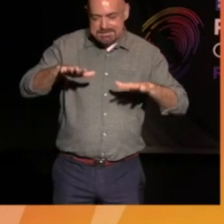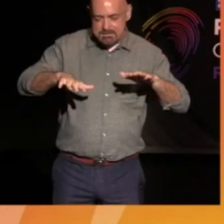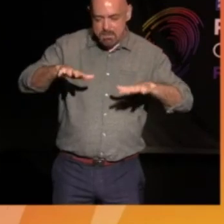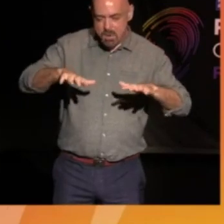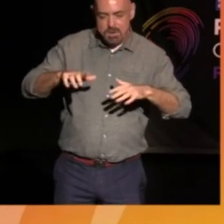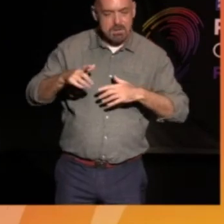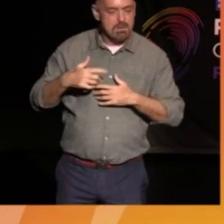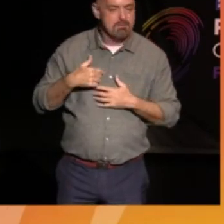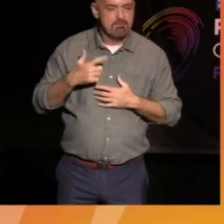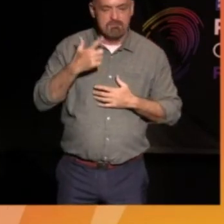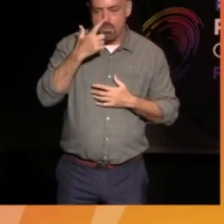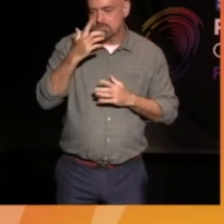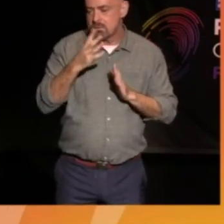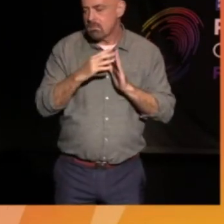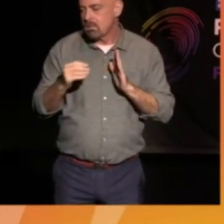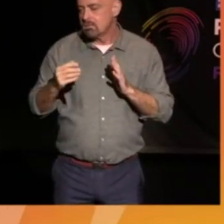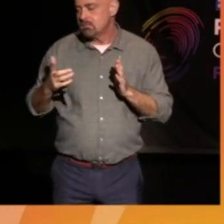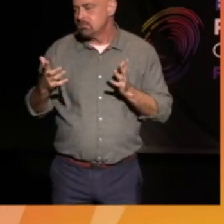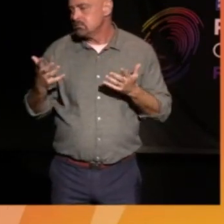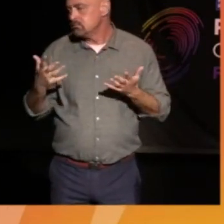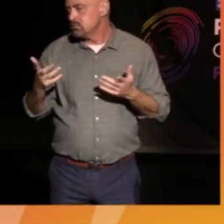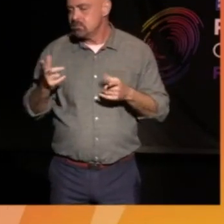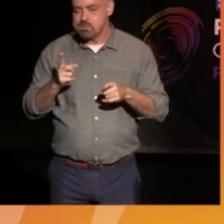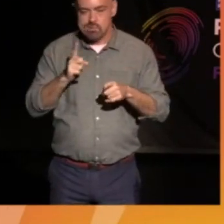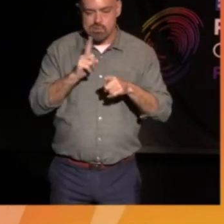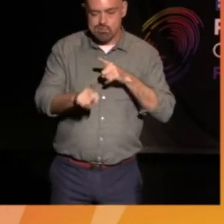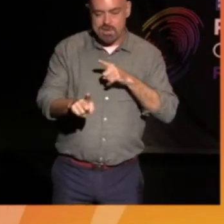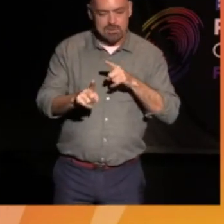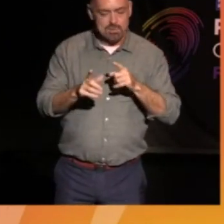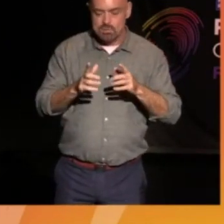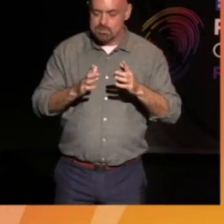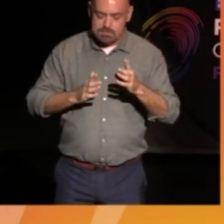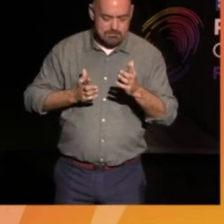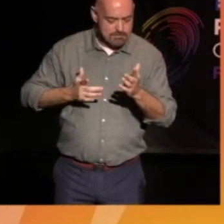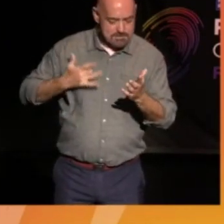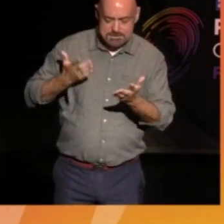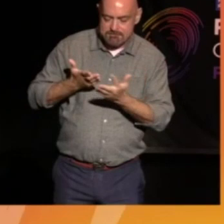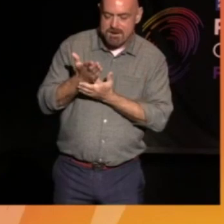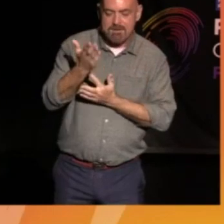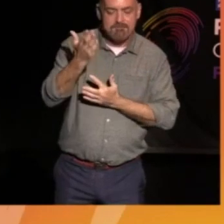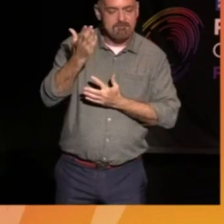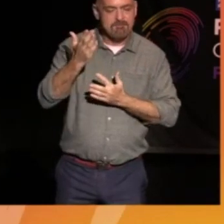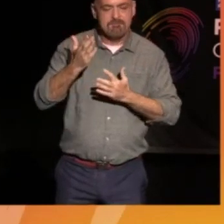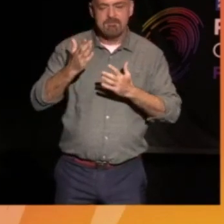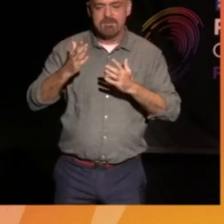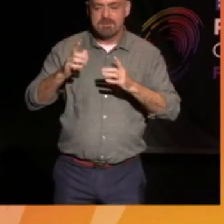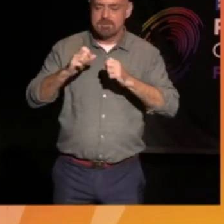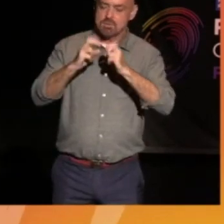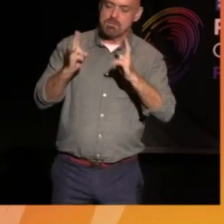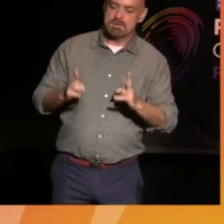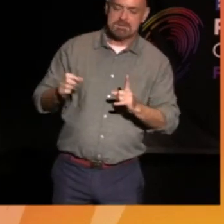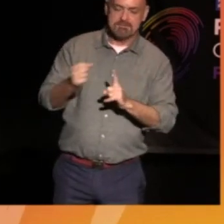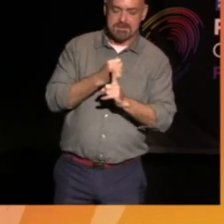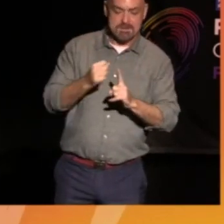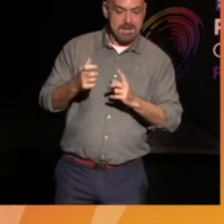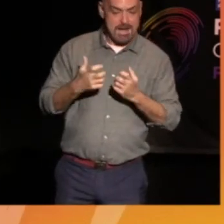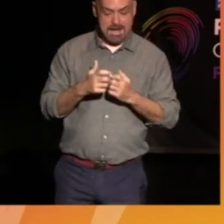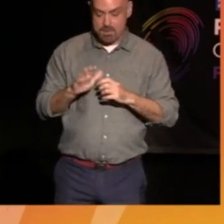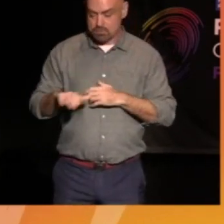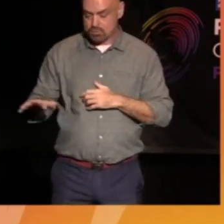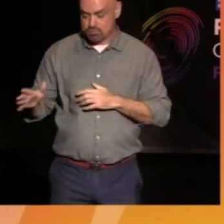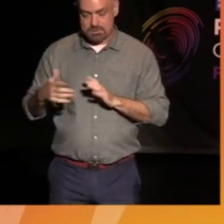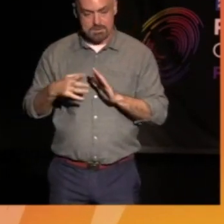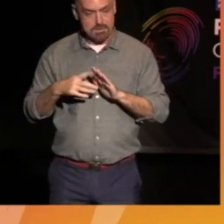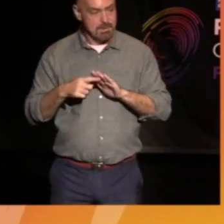finding yourself trying to survive domestic violence. How do children leave their families or